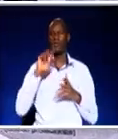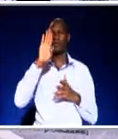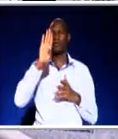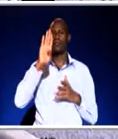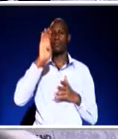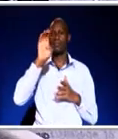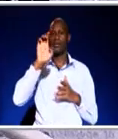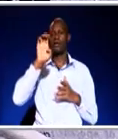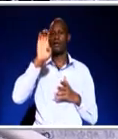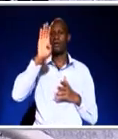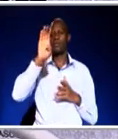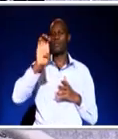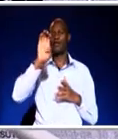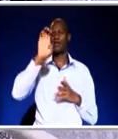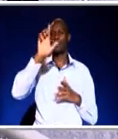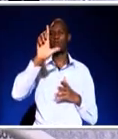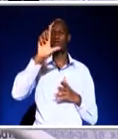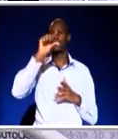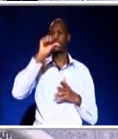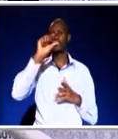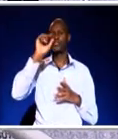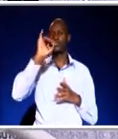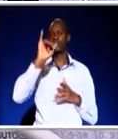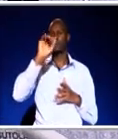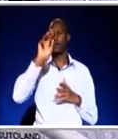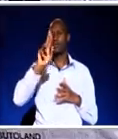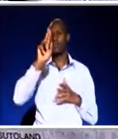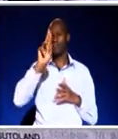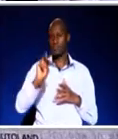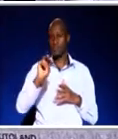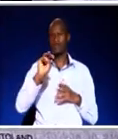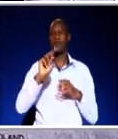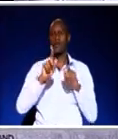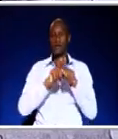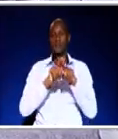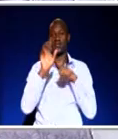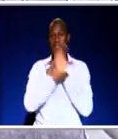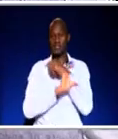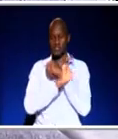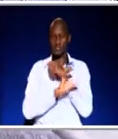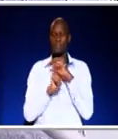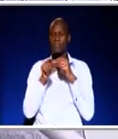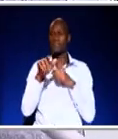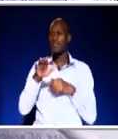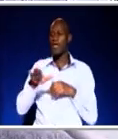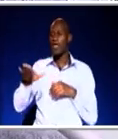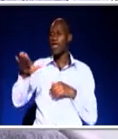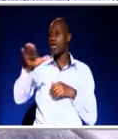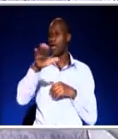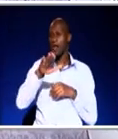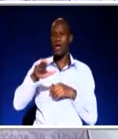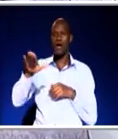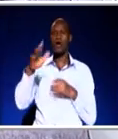Belgium, or the Belgian, or the Belgium as a country. This is the area that Belgium